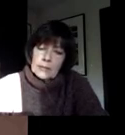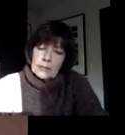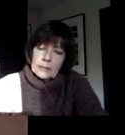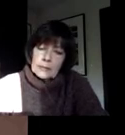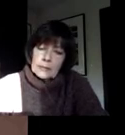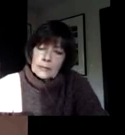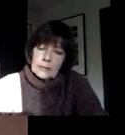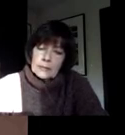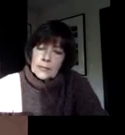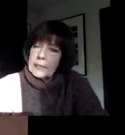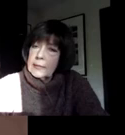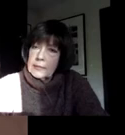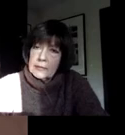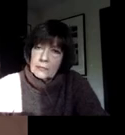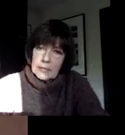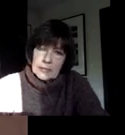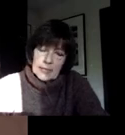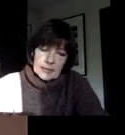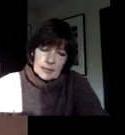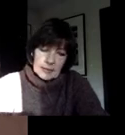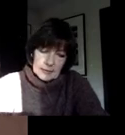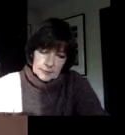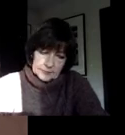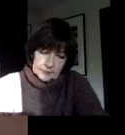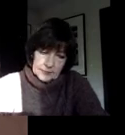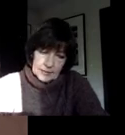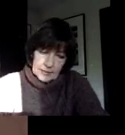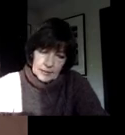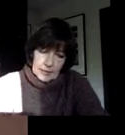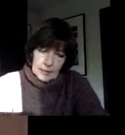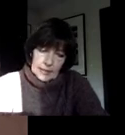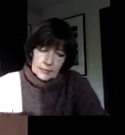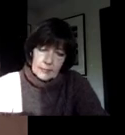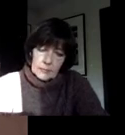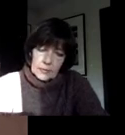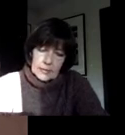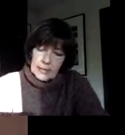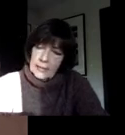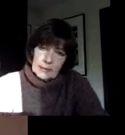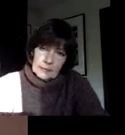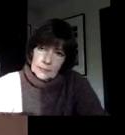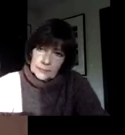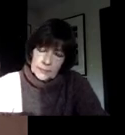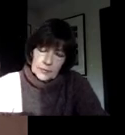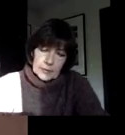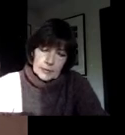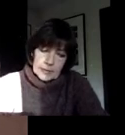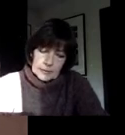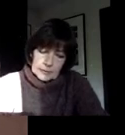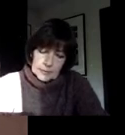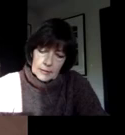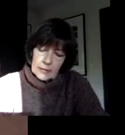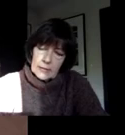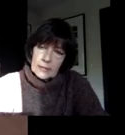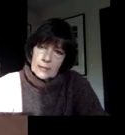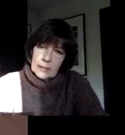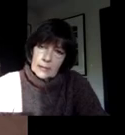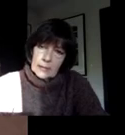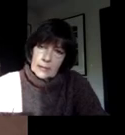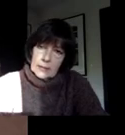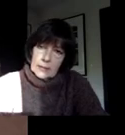when President Kennedy was assassinated. I remember the day very distinctly